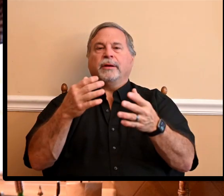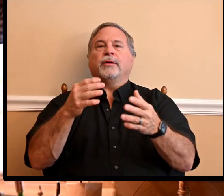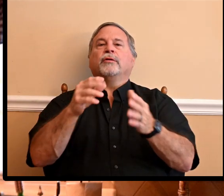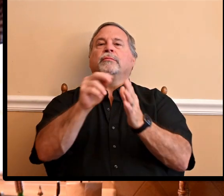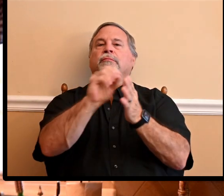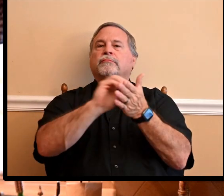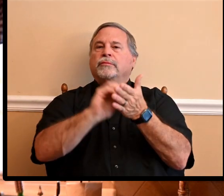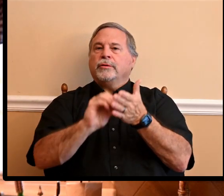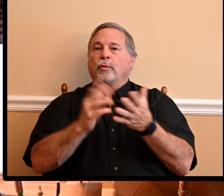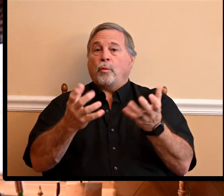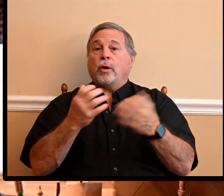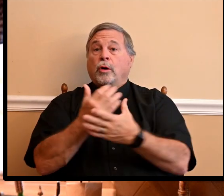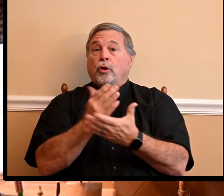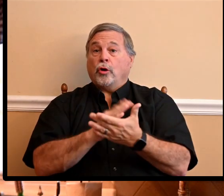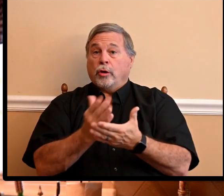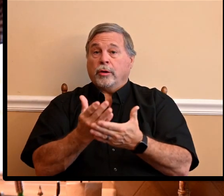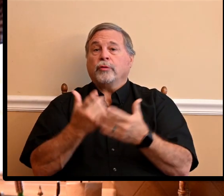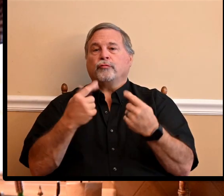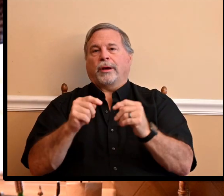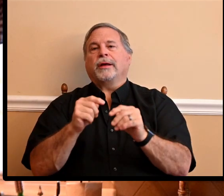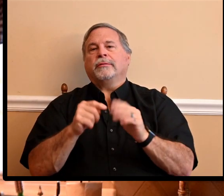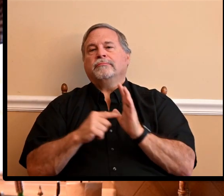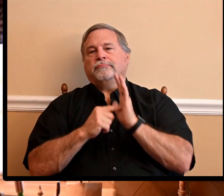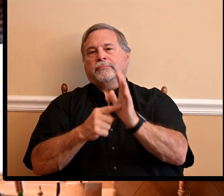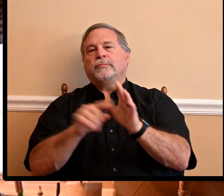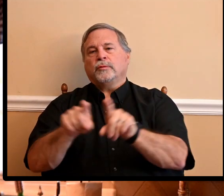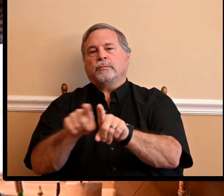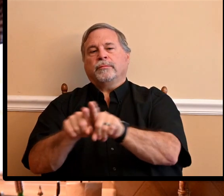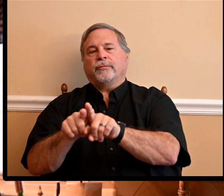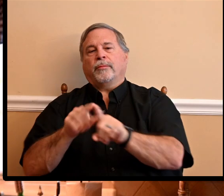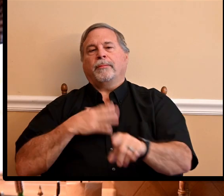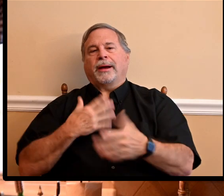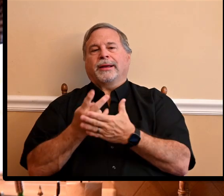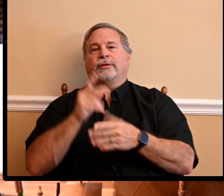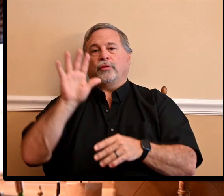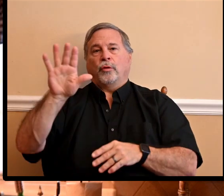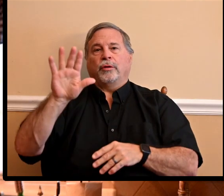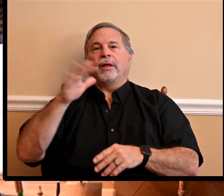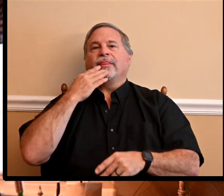us recipes of things you would like me to cook, and I'll try to put them on air as well.